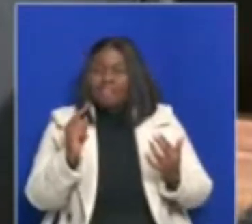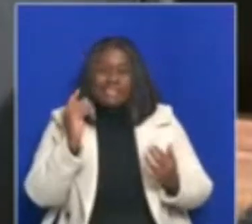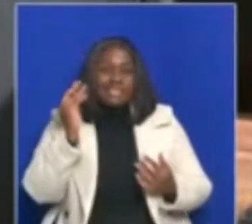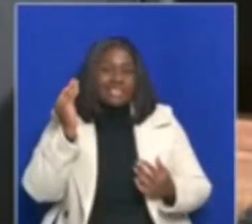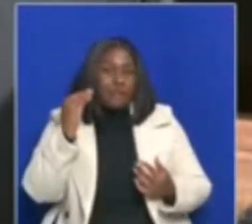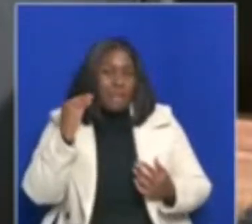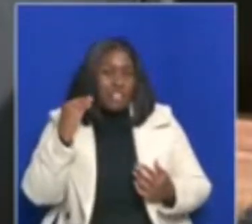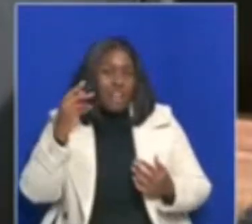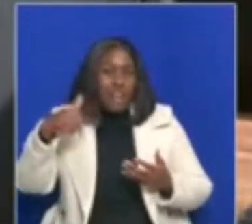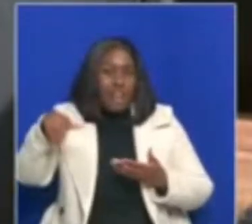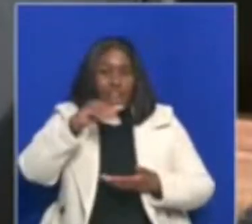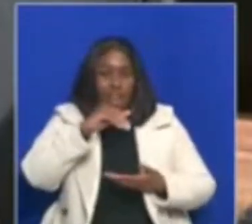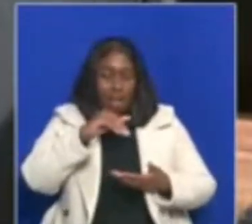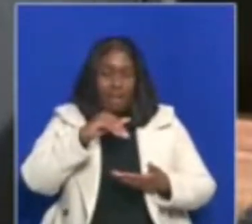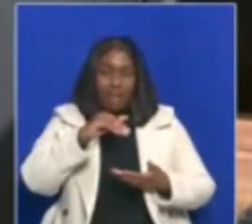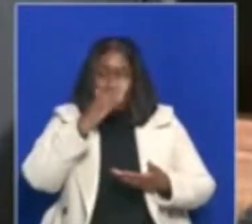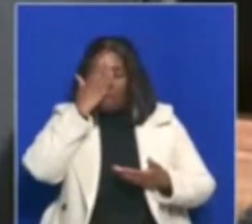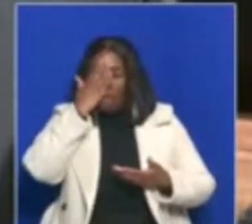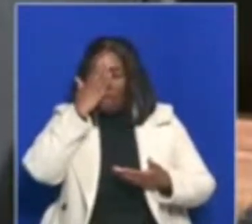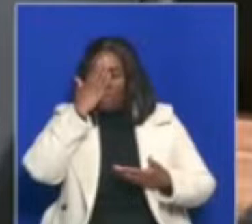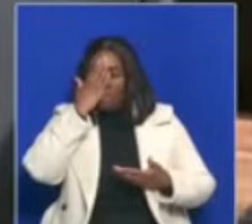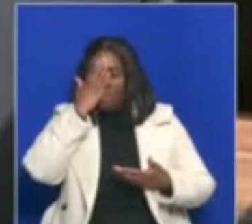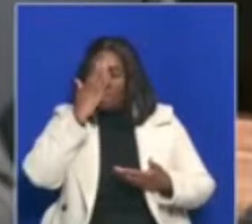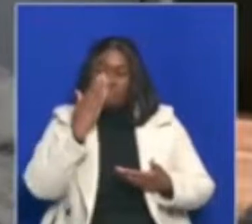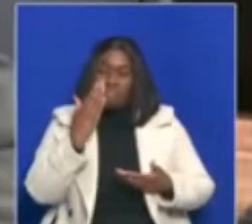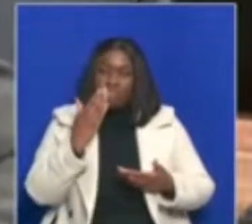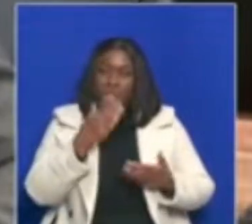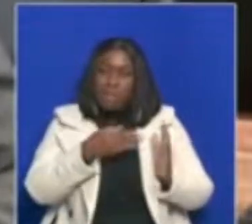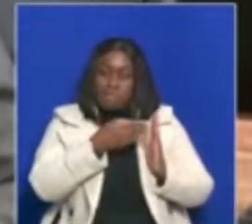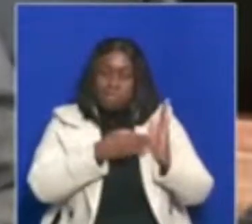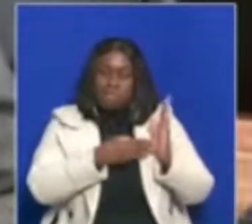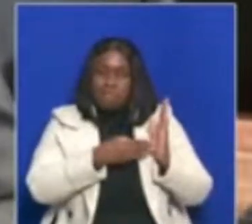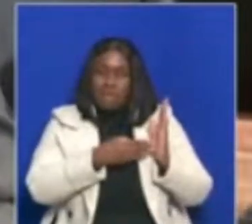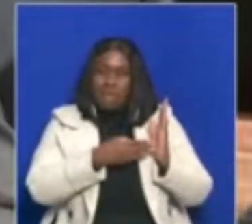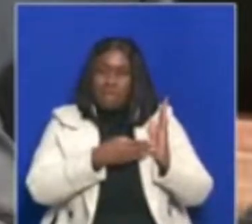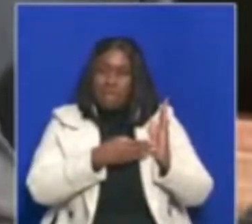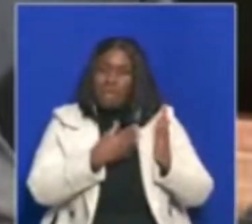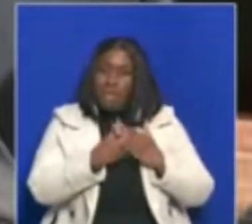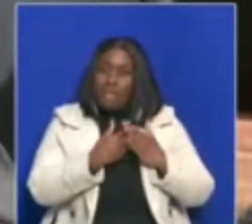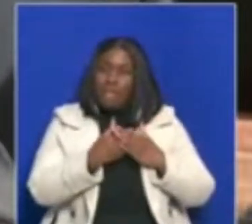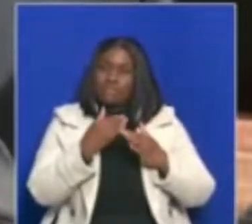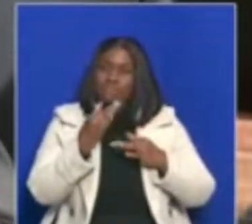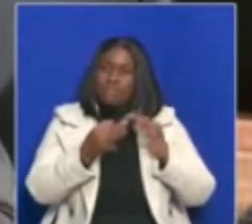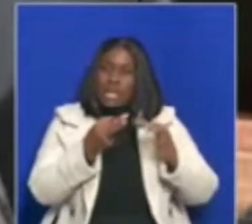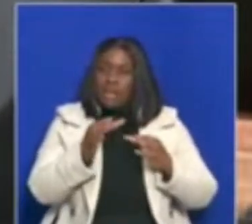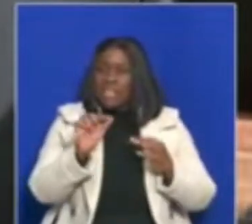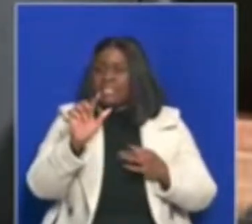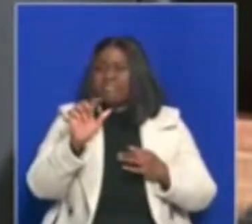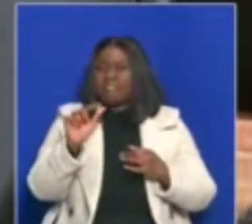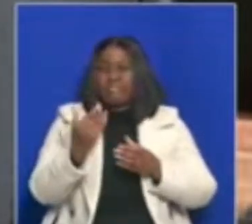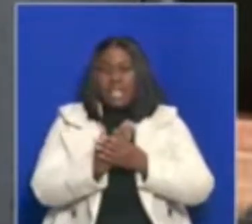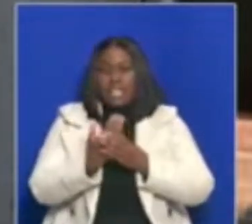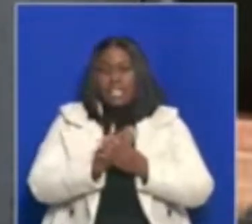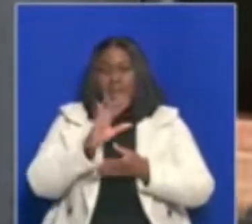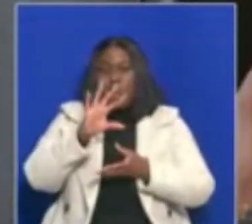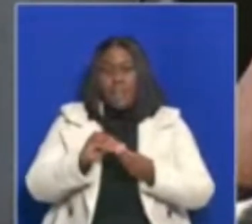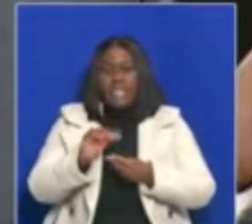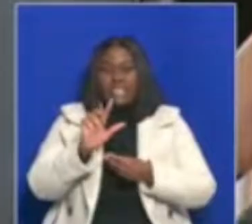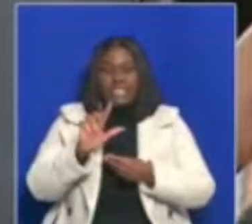describe, just at a simple level, how many of those 77 cases that we see in your